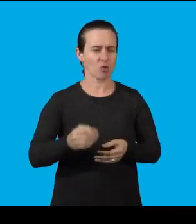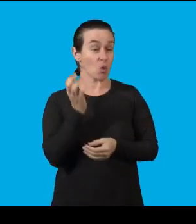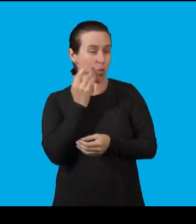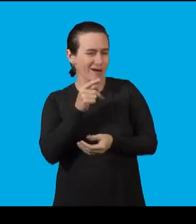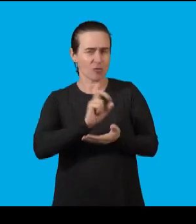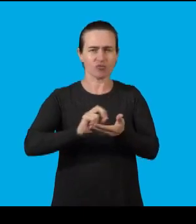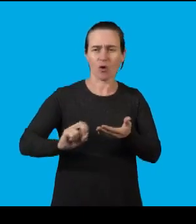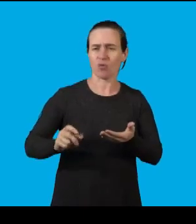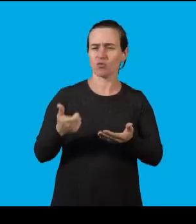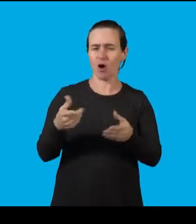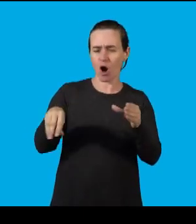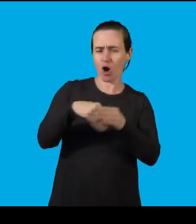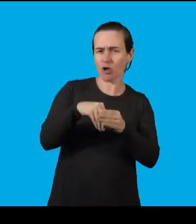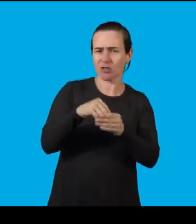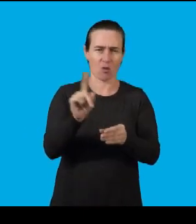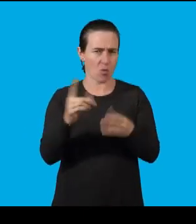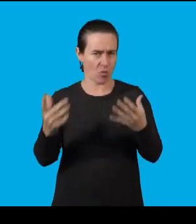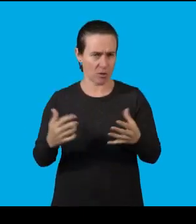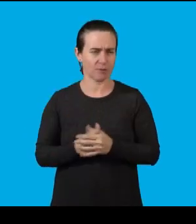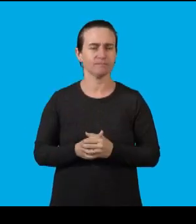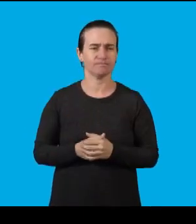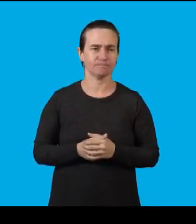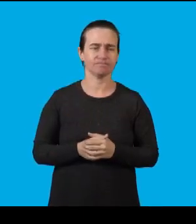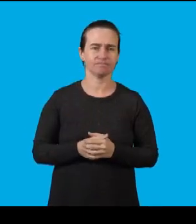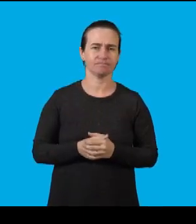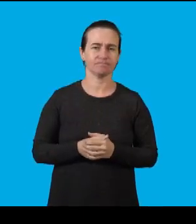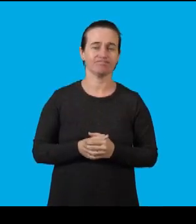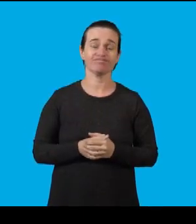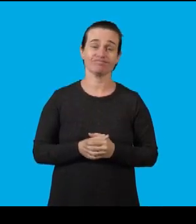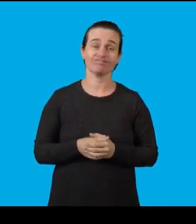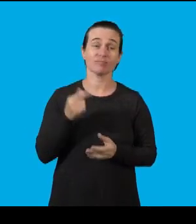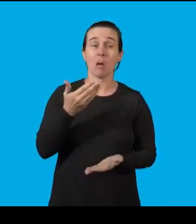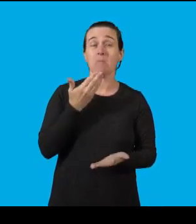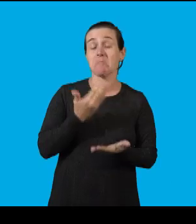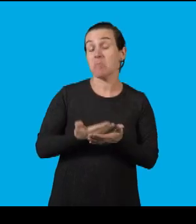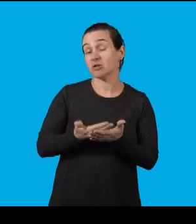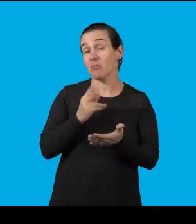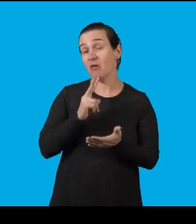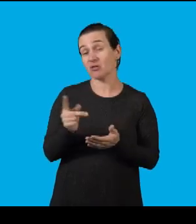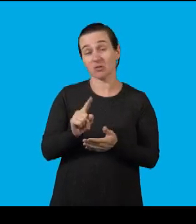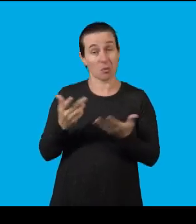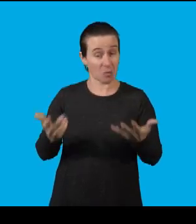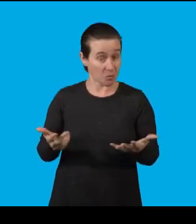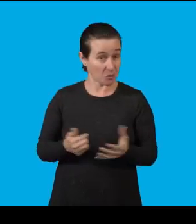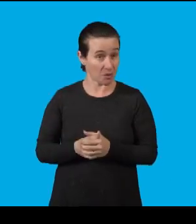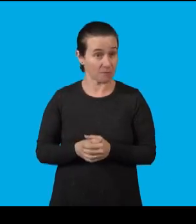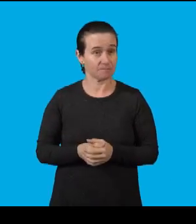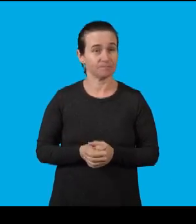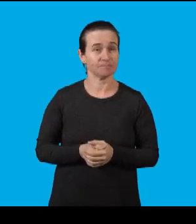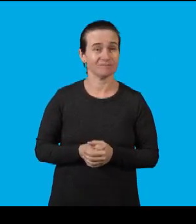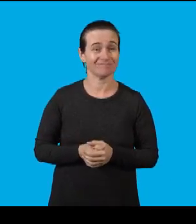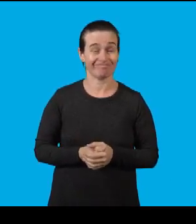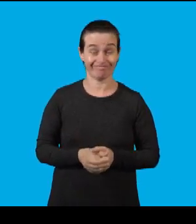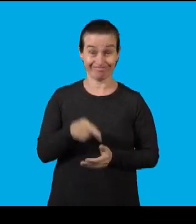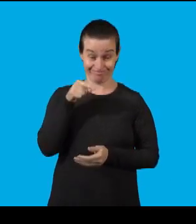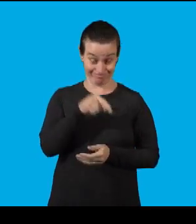at the date, look at the content and all that. So if you look at the possible solution to that